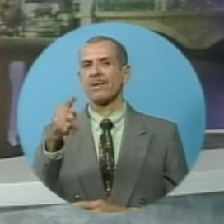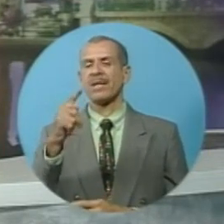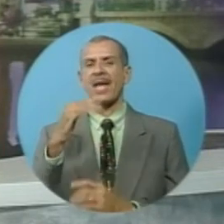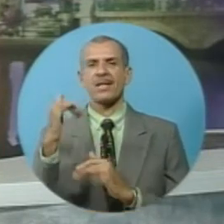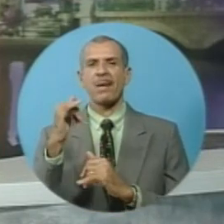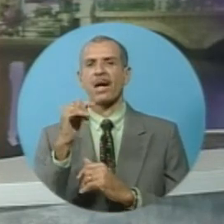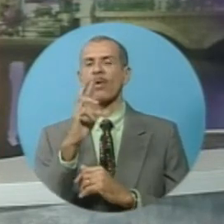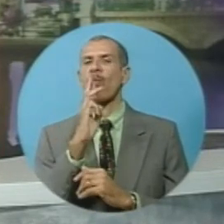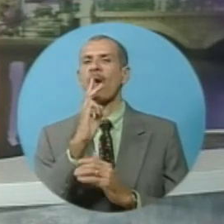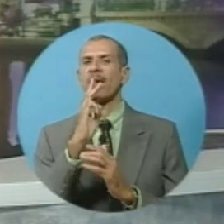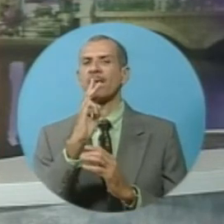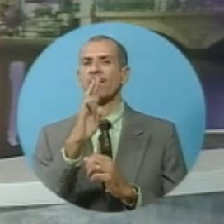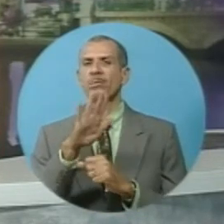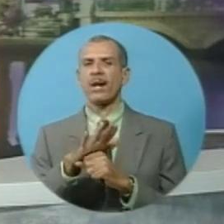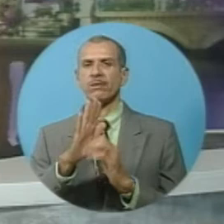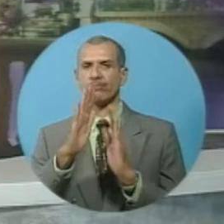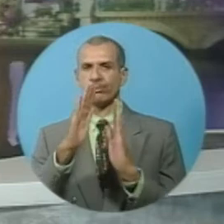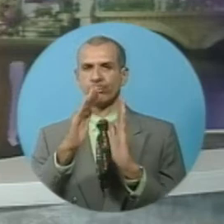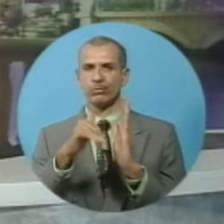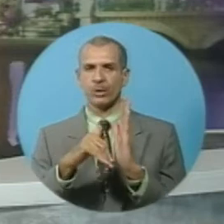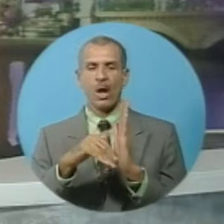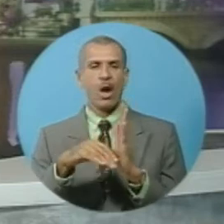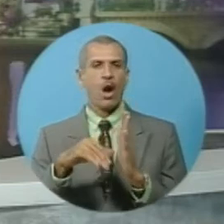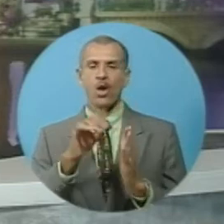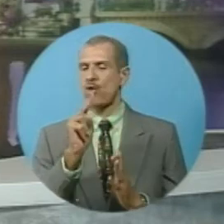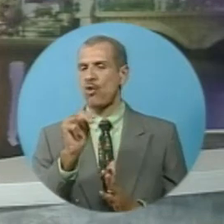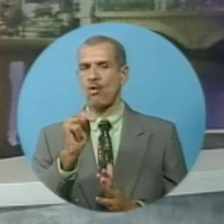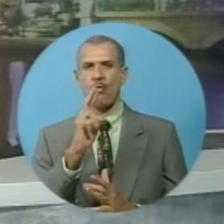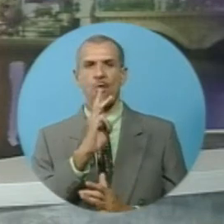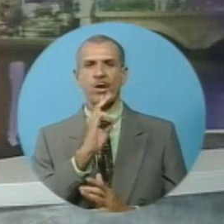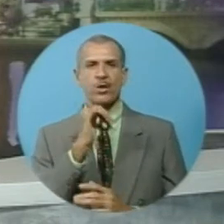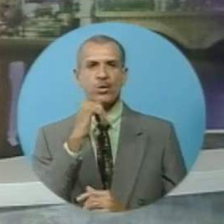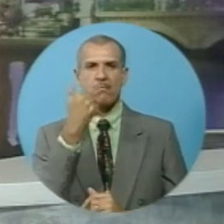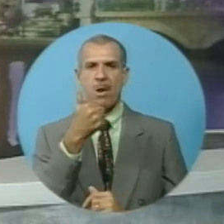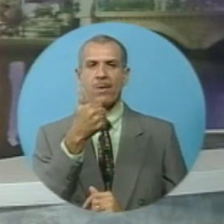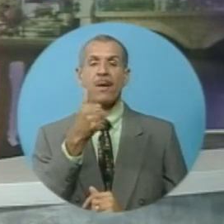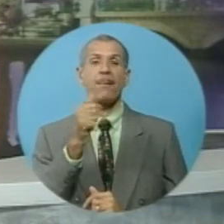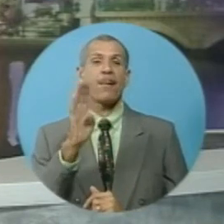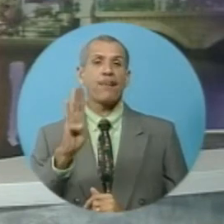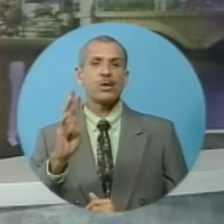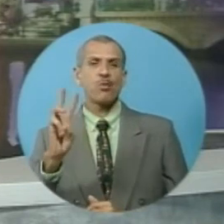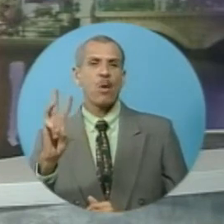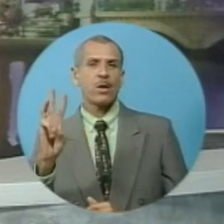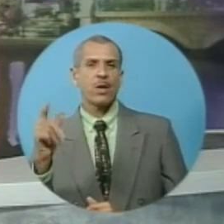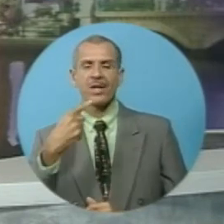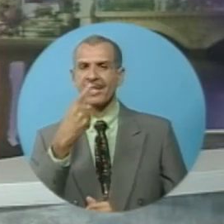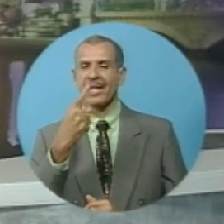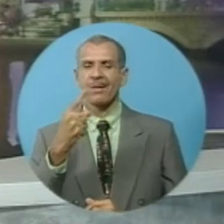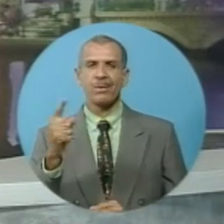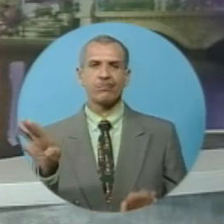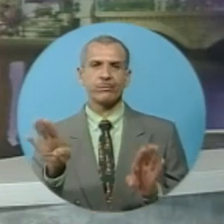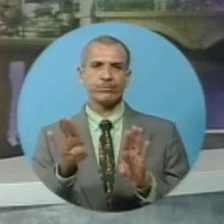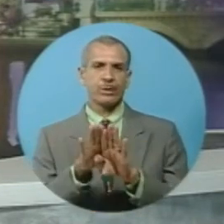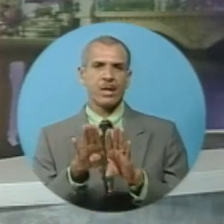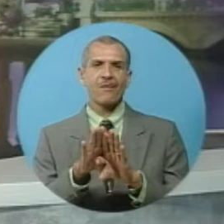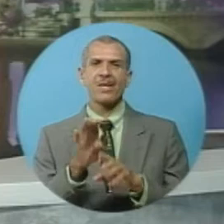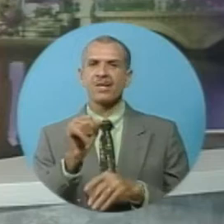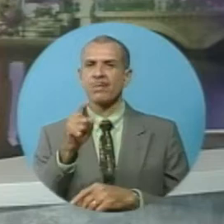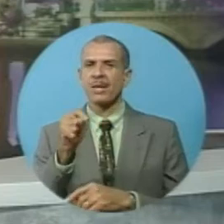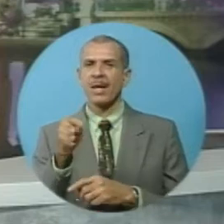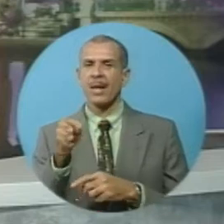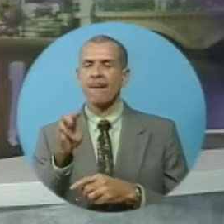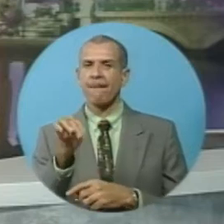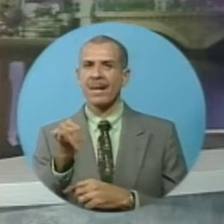low water pressure or outages tomorrow. The Barbados Water Authority says there will be a full shutdown of the spring main